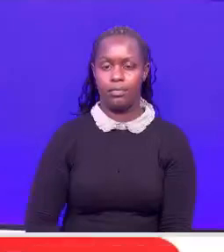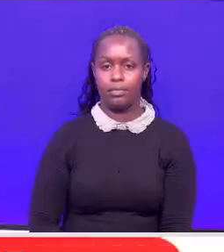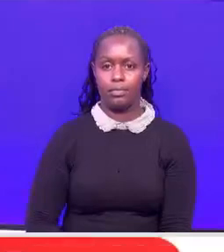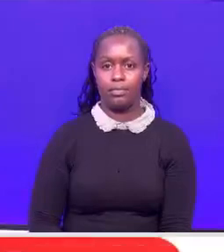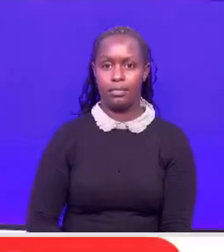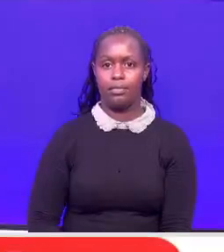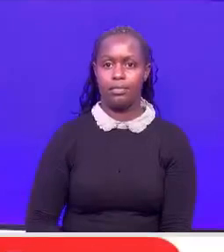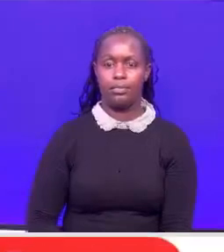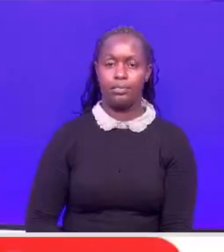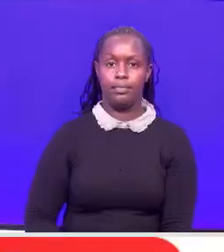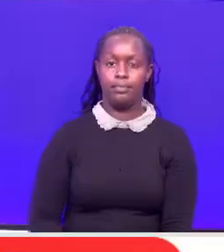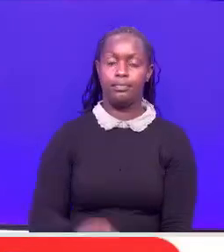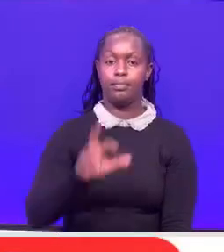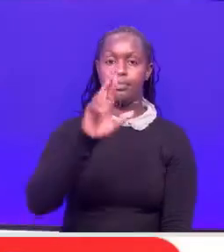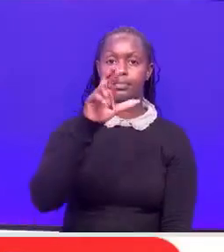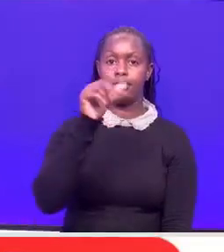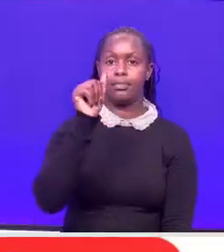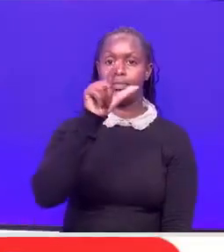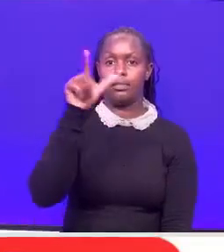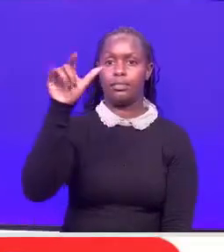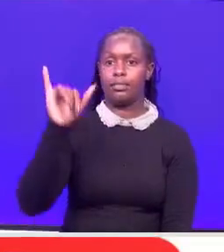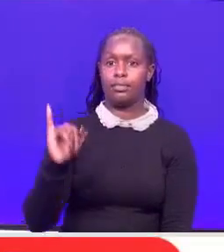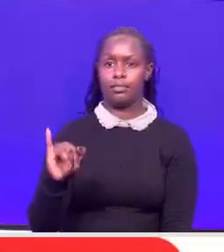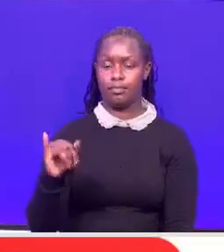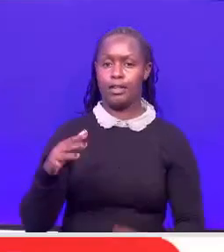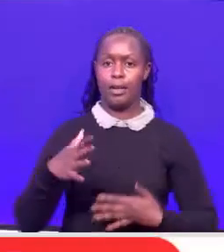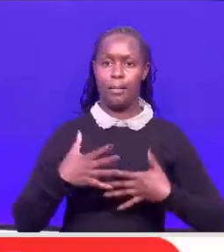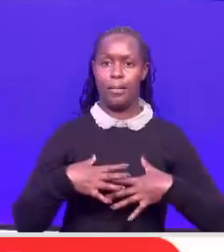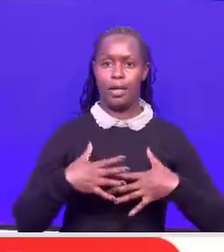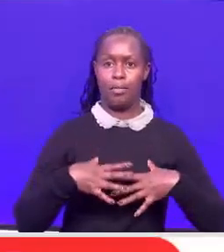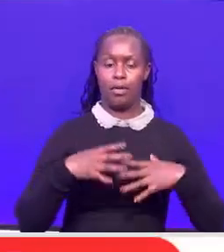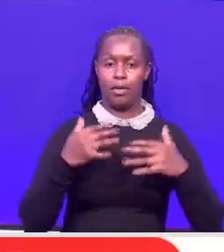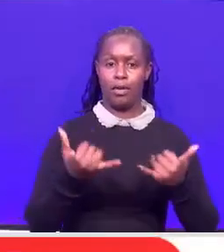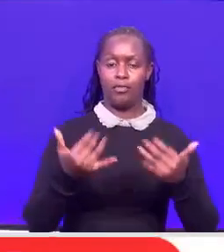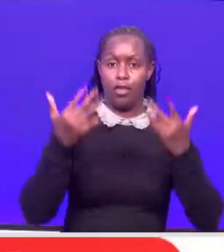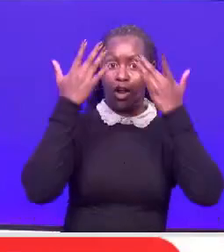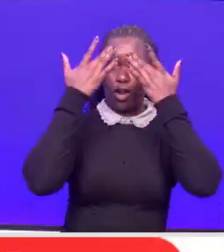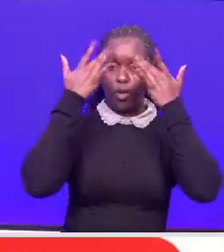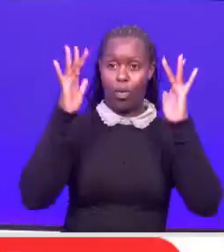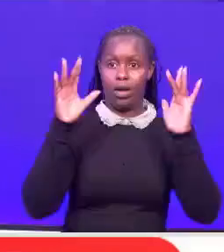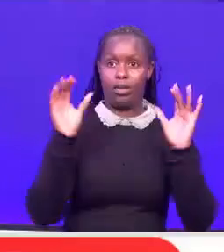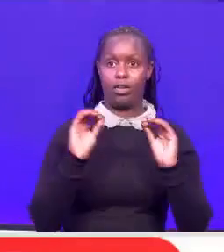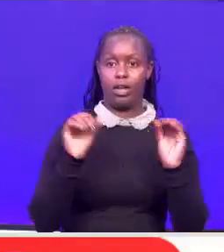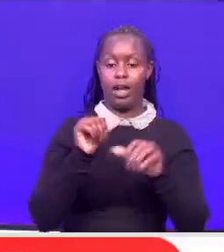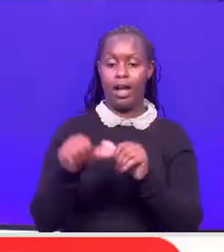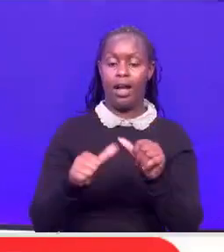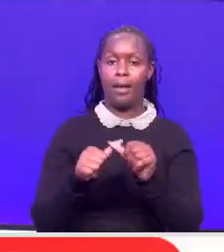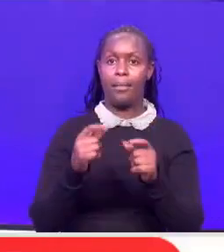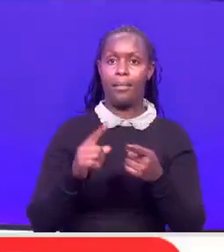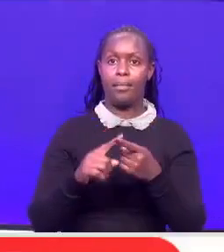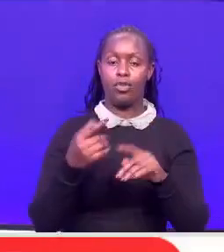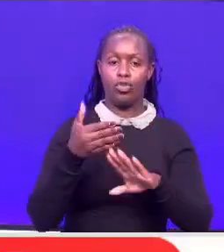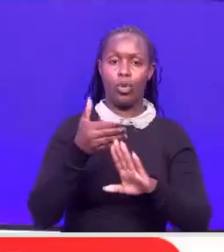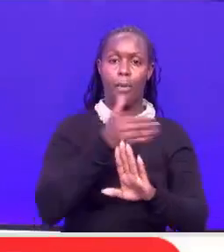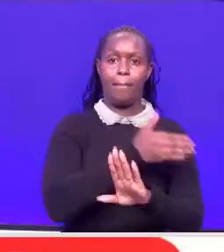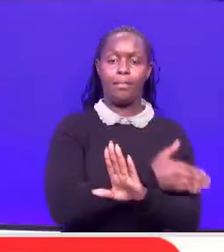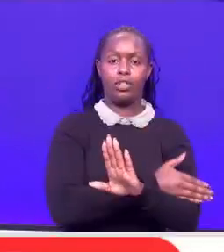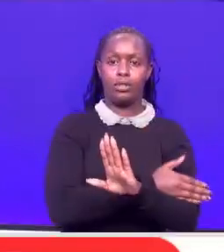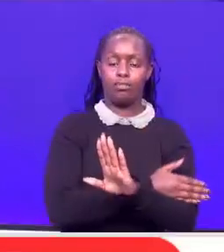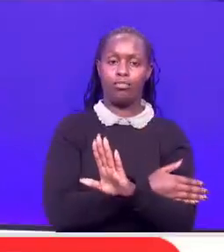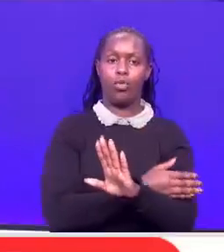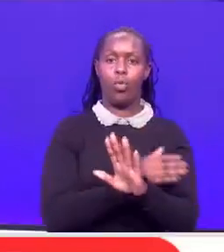verging on the spectator stages in Naivasha are blissfully unaware of the post-World Rally Championship hits